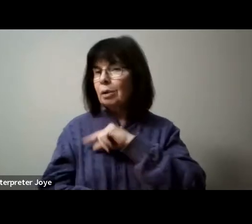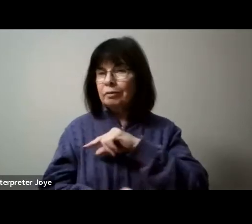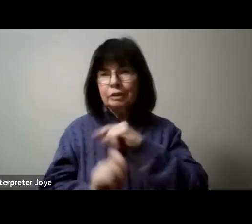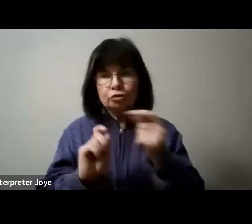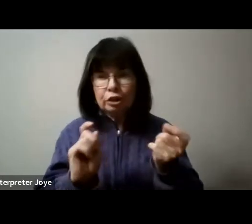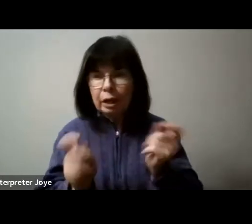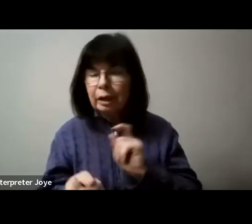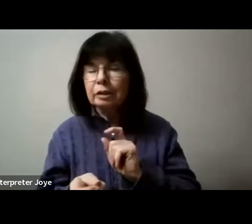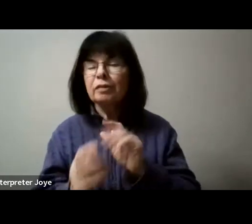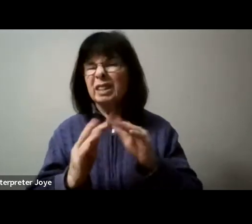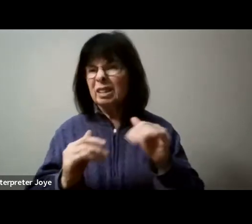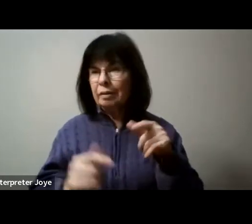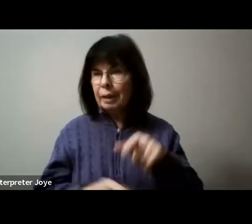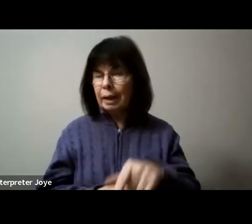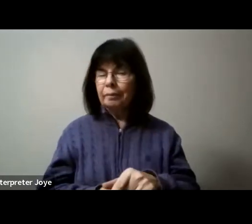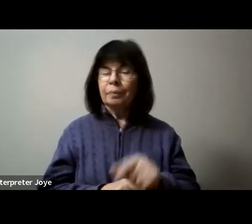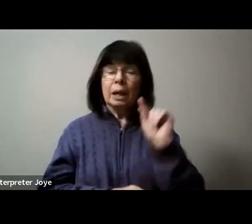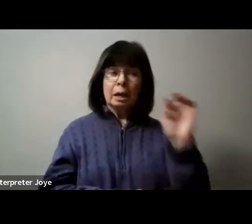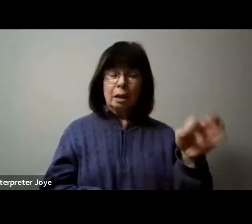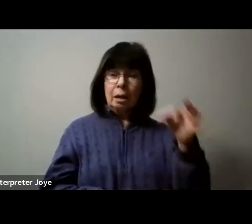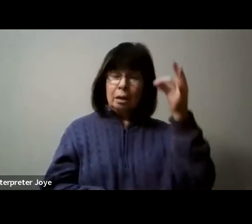The federal government has